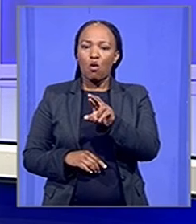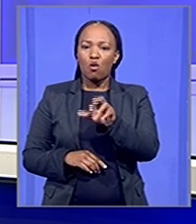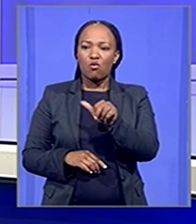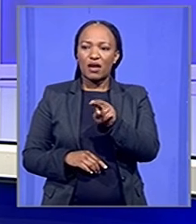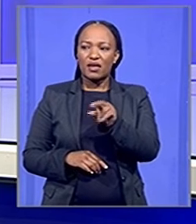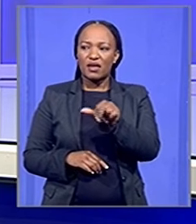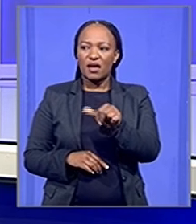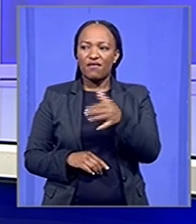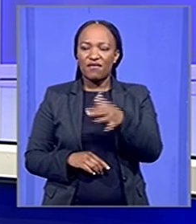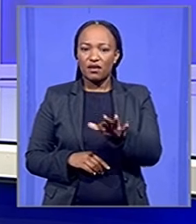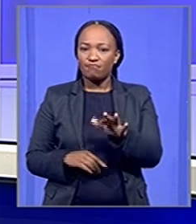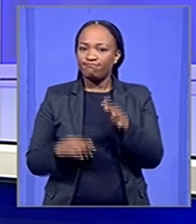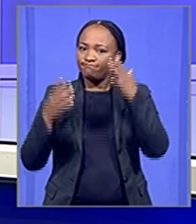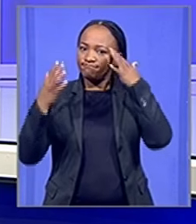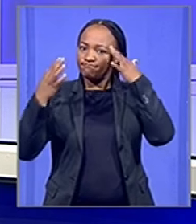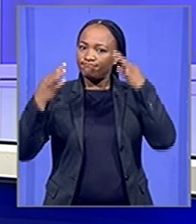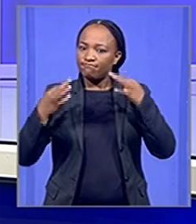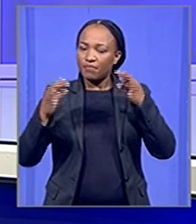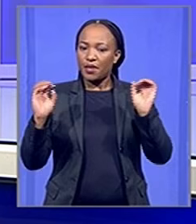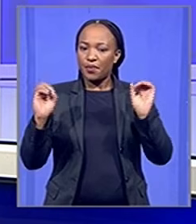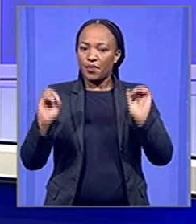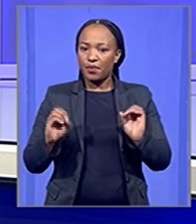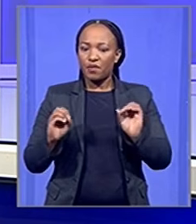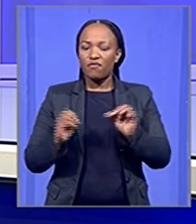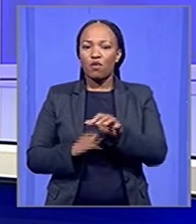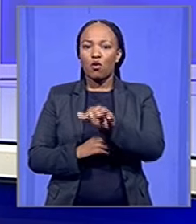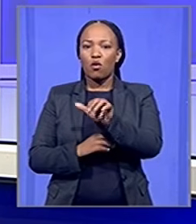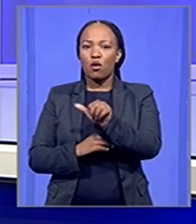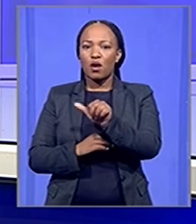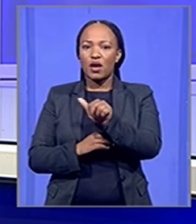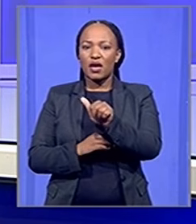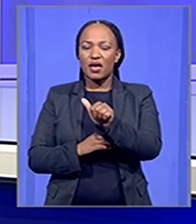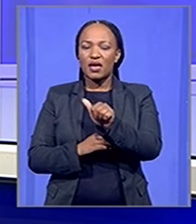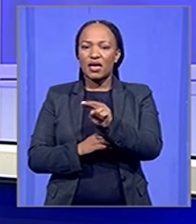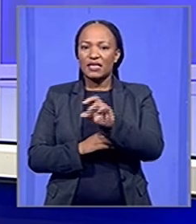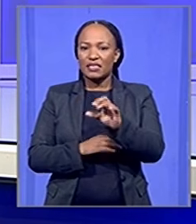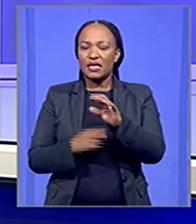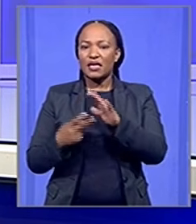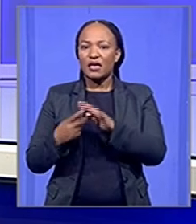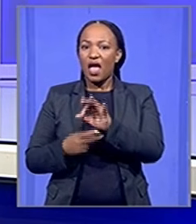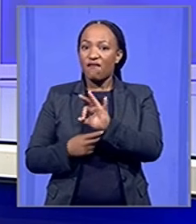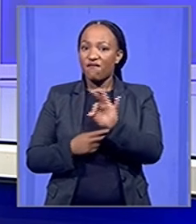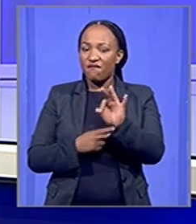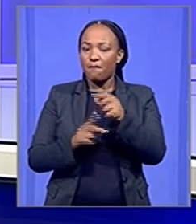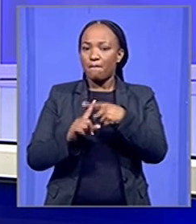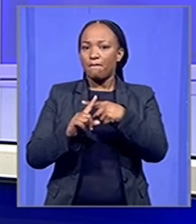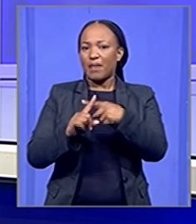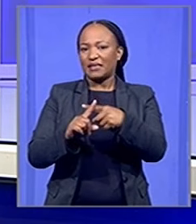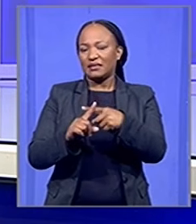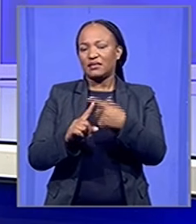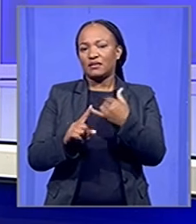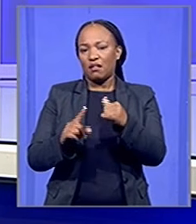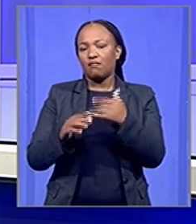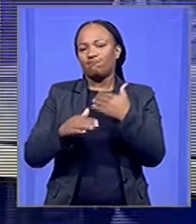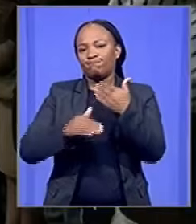seng inkilwe ho ba ditherisano dipakeng tsa ANC le FF+ di sa tswela pele.